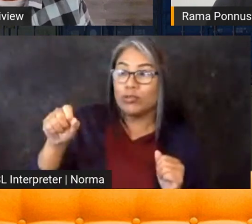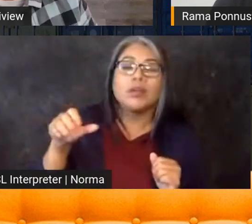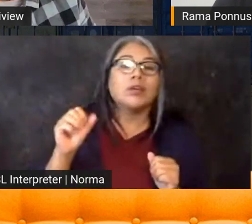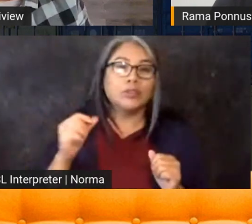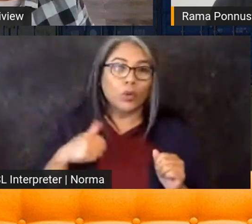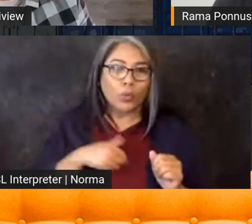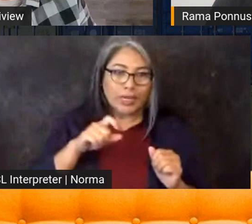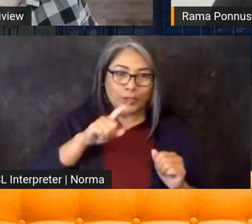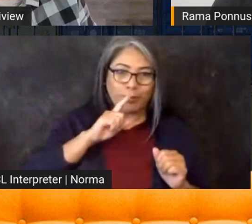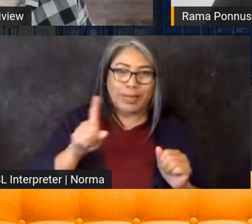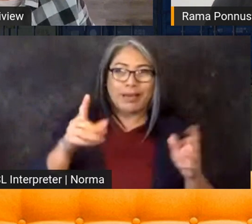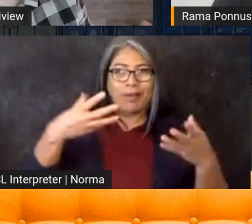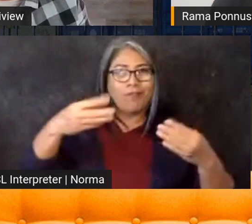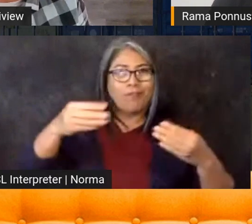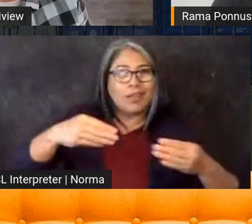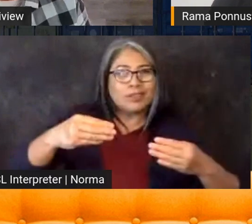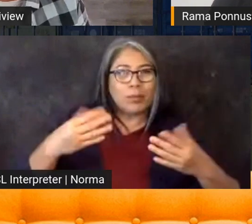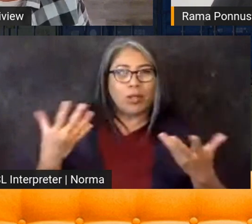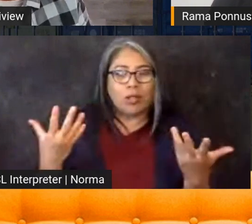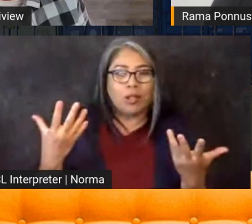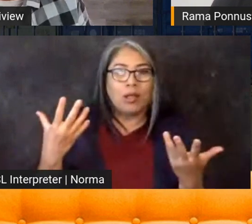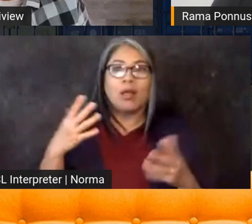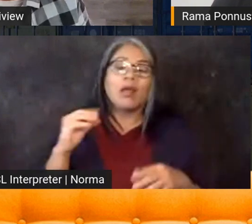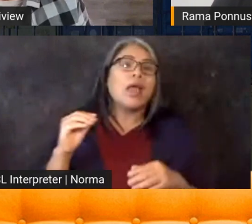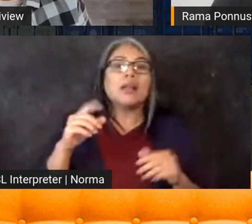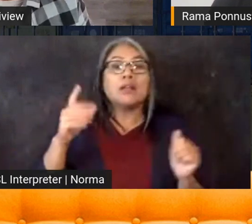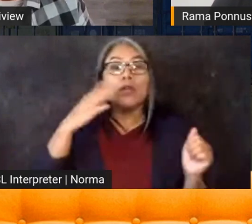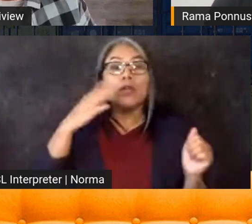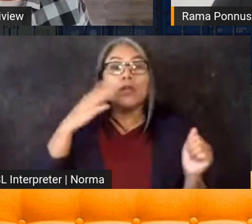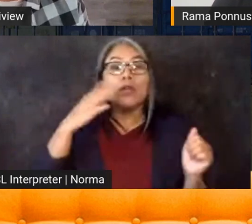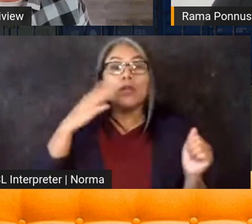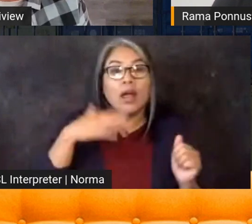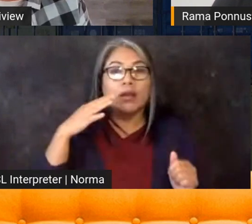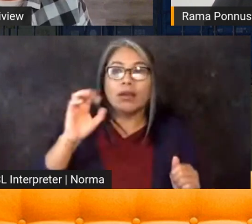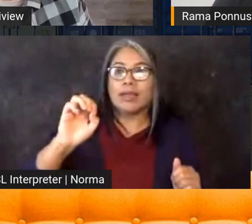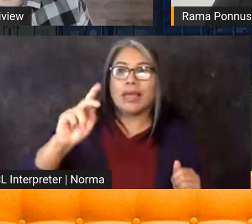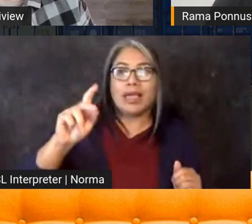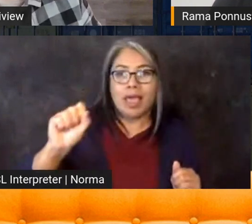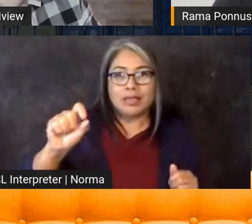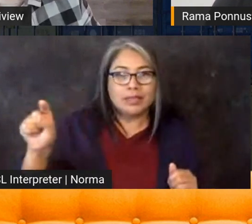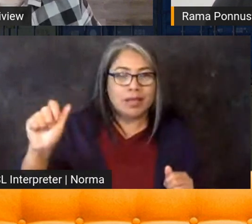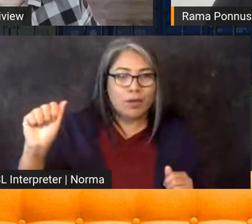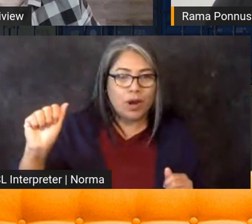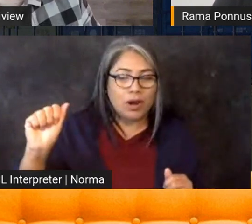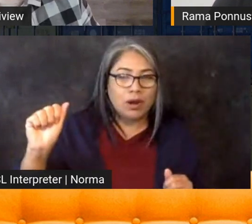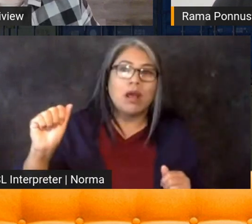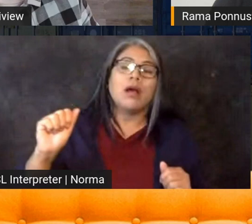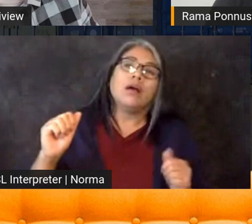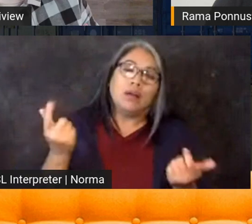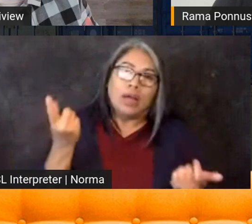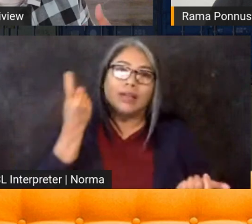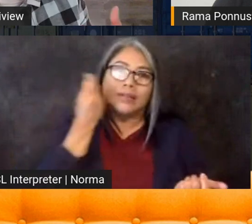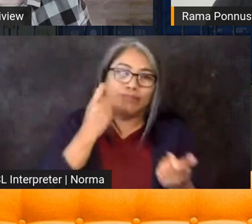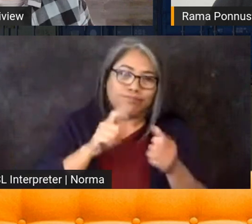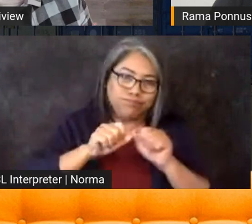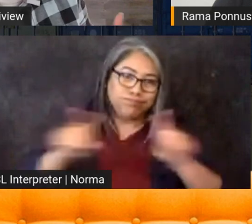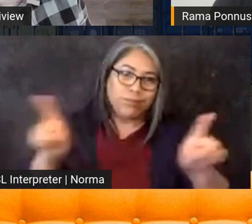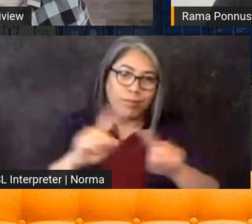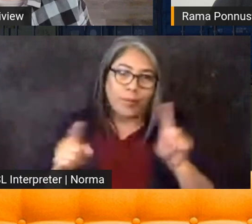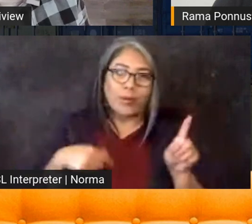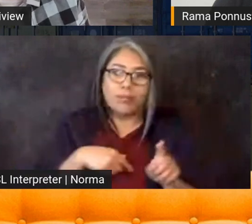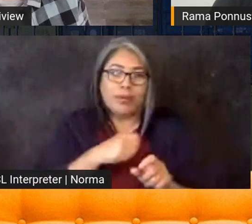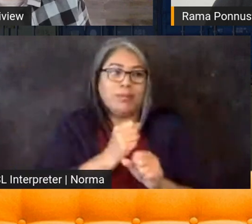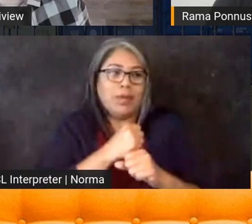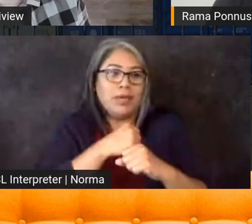Anywhere obviously has launched very recently, but we've been making a number of kind of